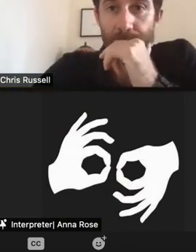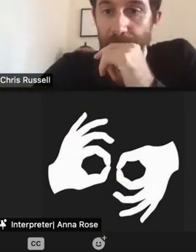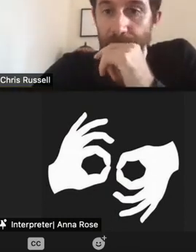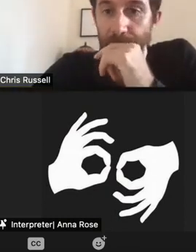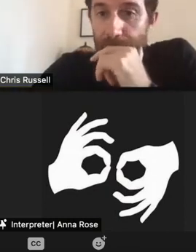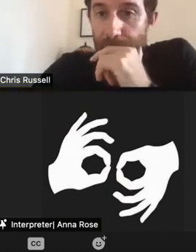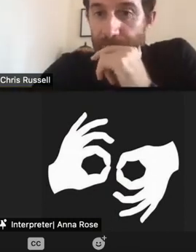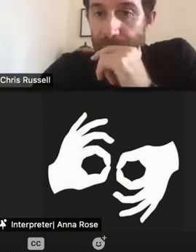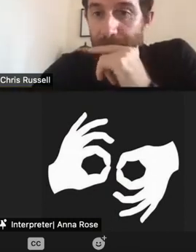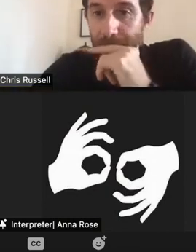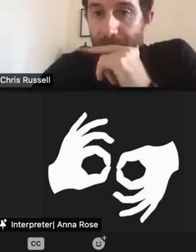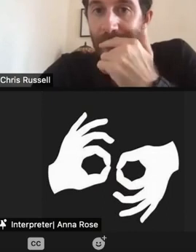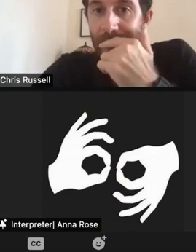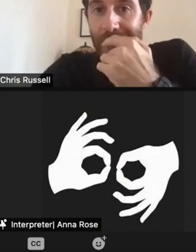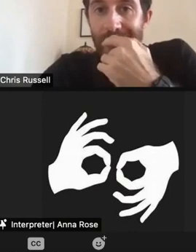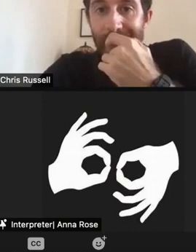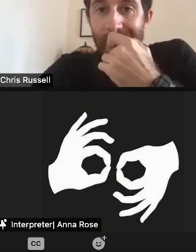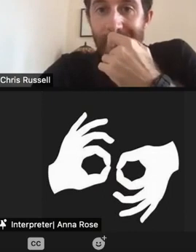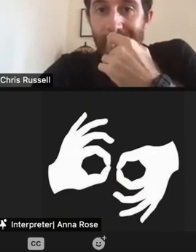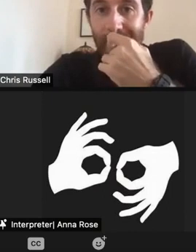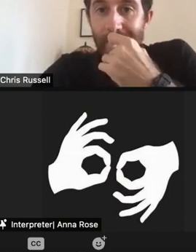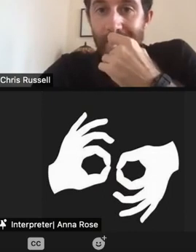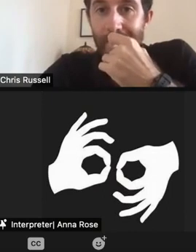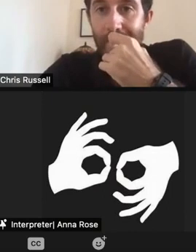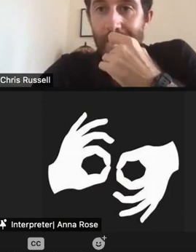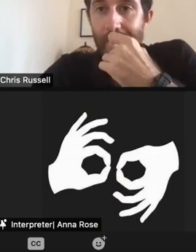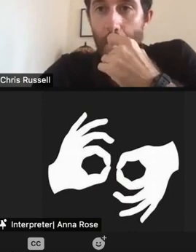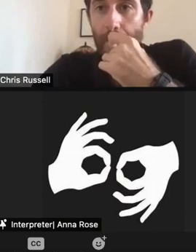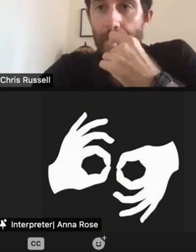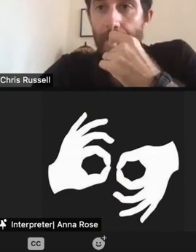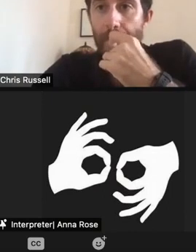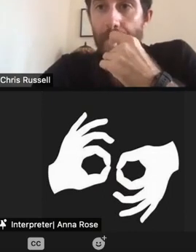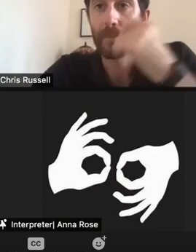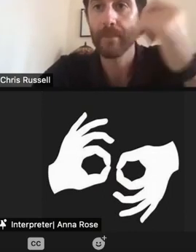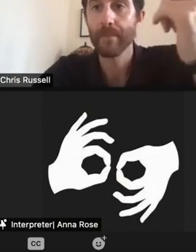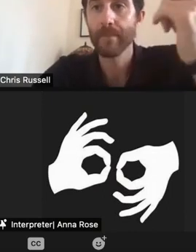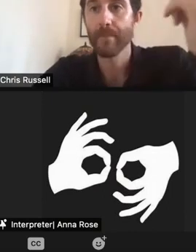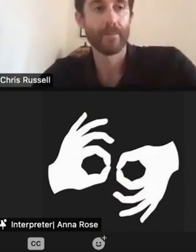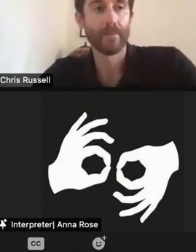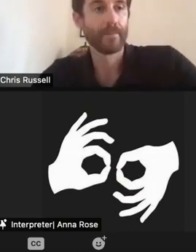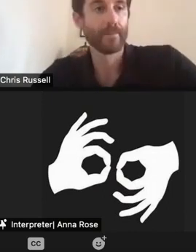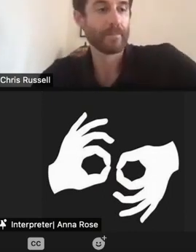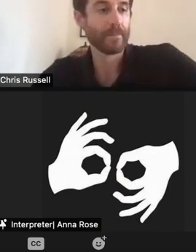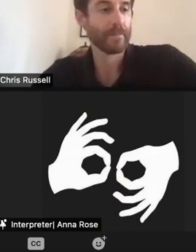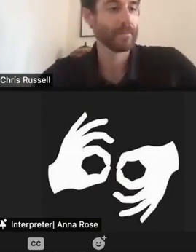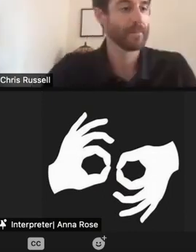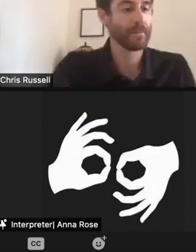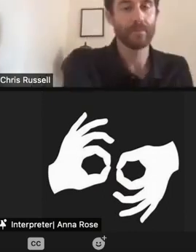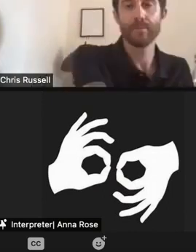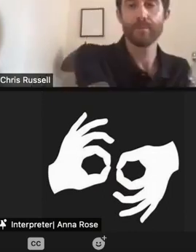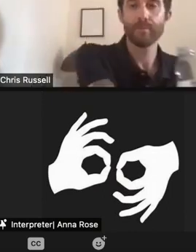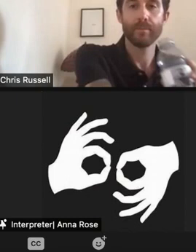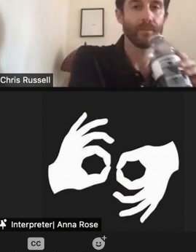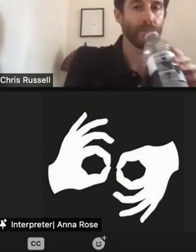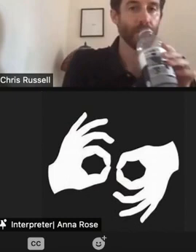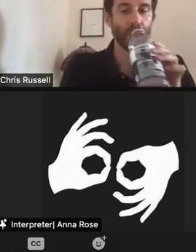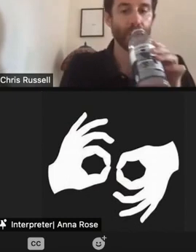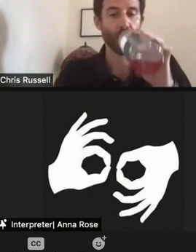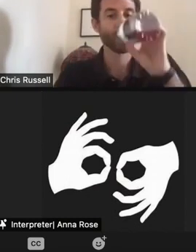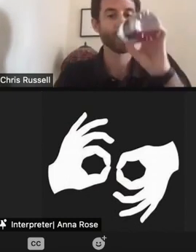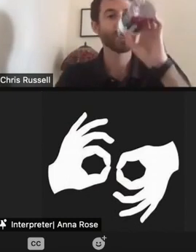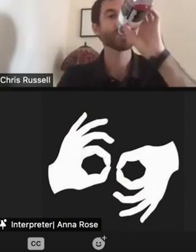Sure. So this was just brought up by a team for a CVI student I had recently in using these are called E-Tran boards. And